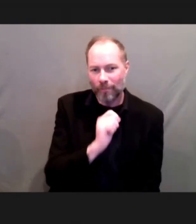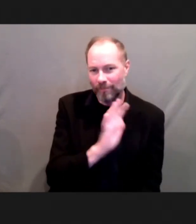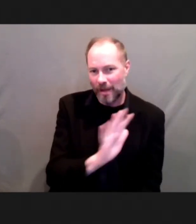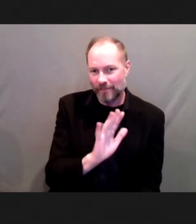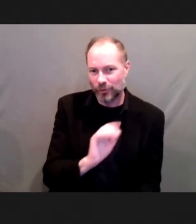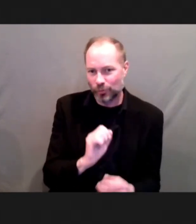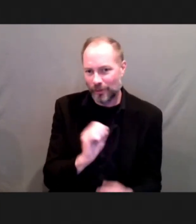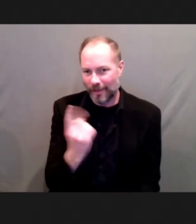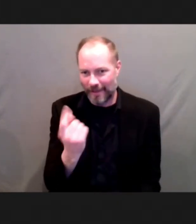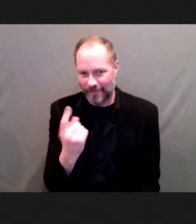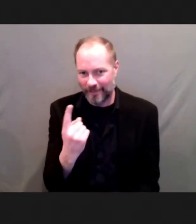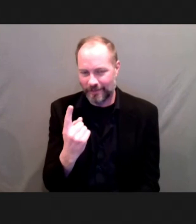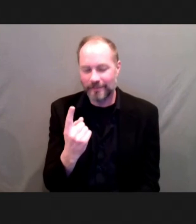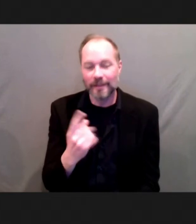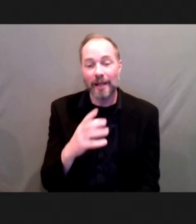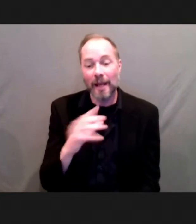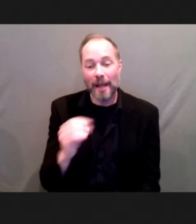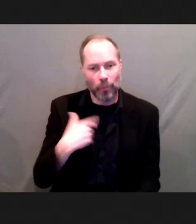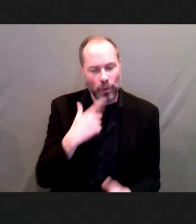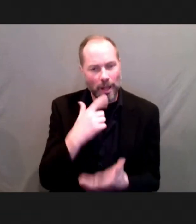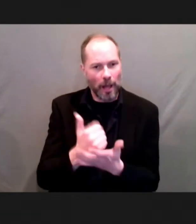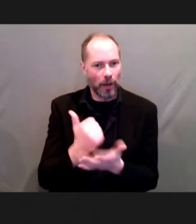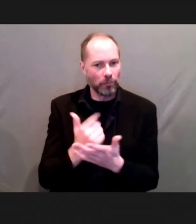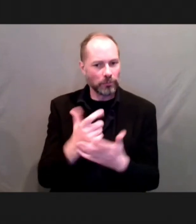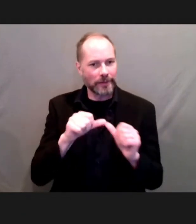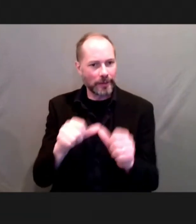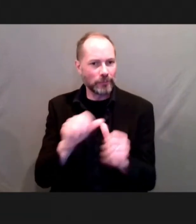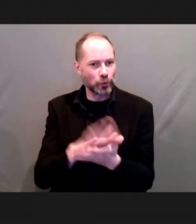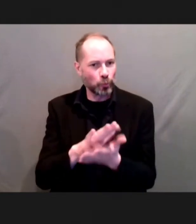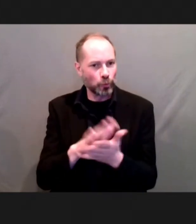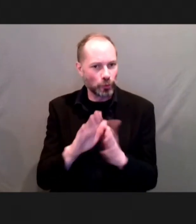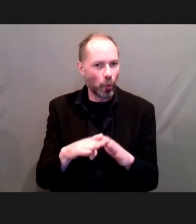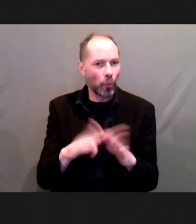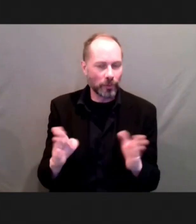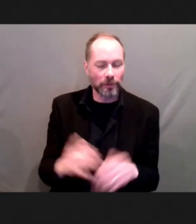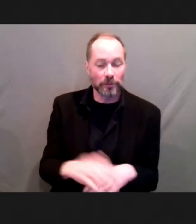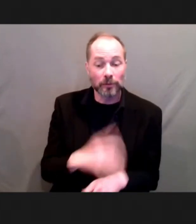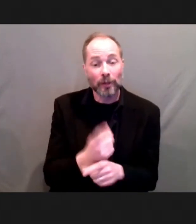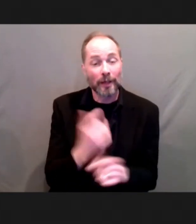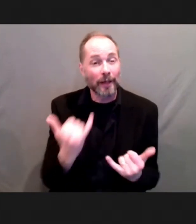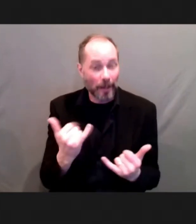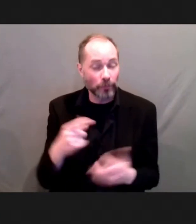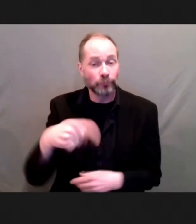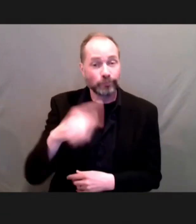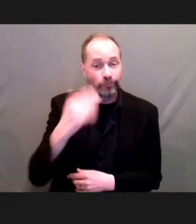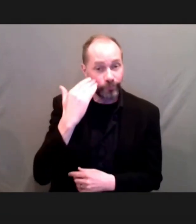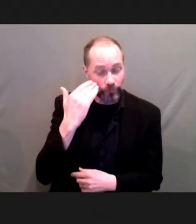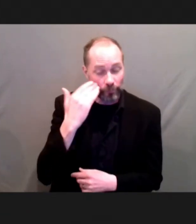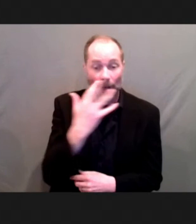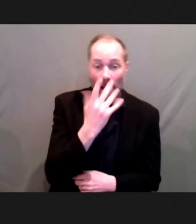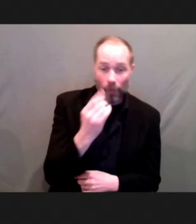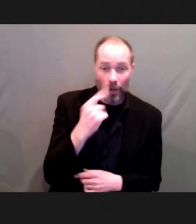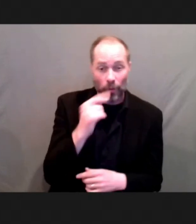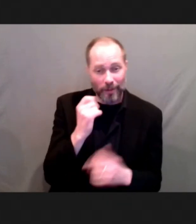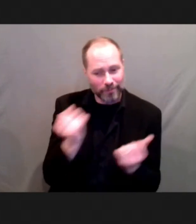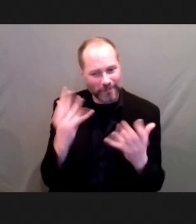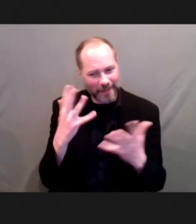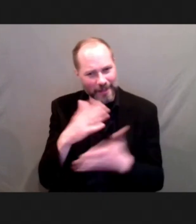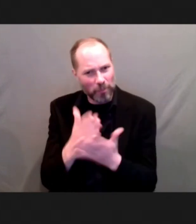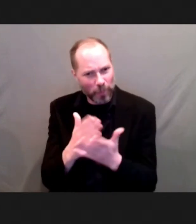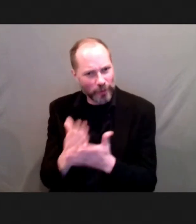on keeping our schools in. Right now, as you know, Colorado, the rest of the country, and most parts of the world